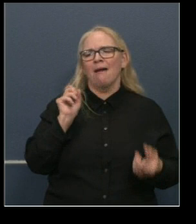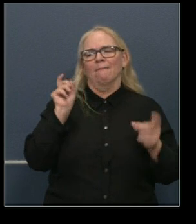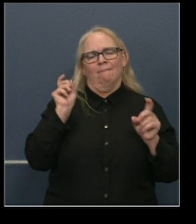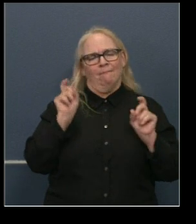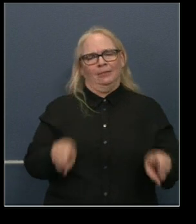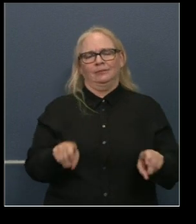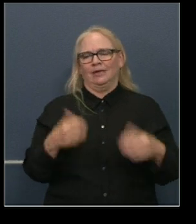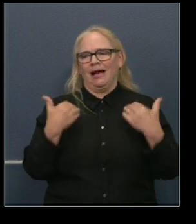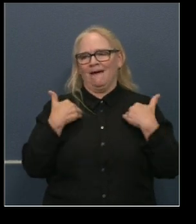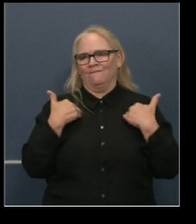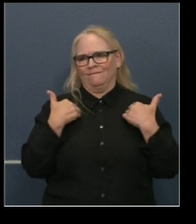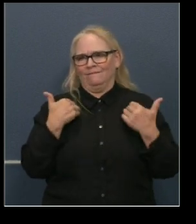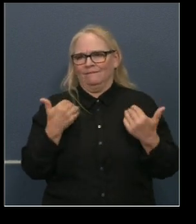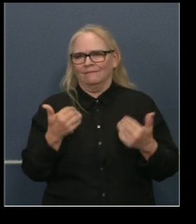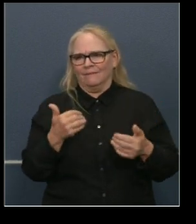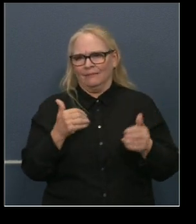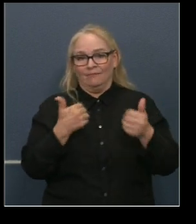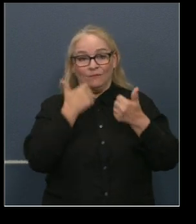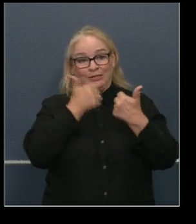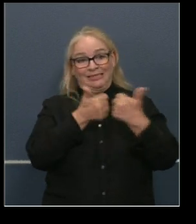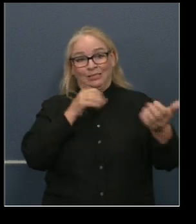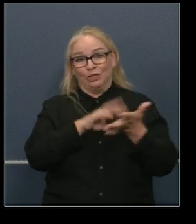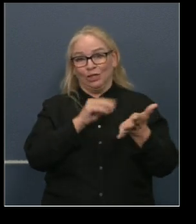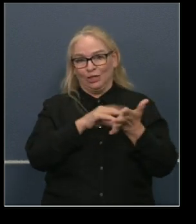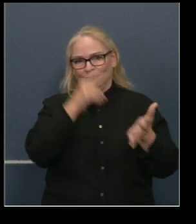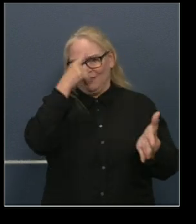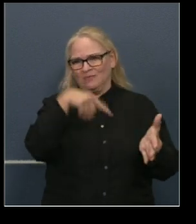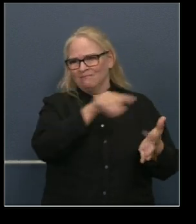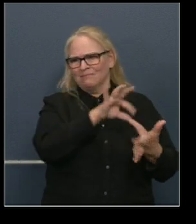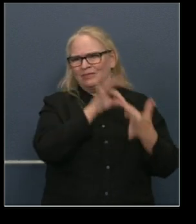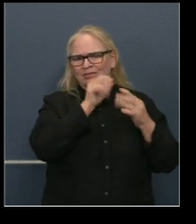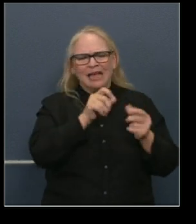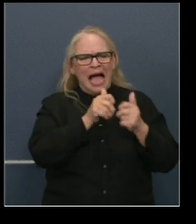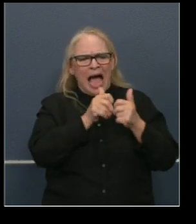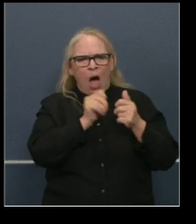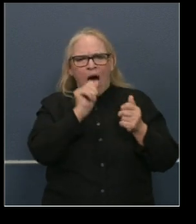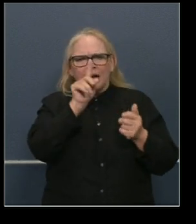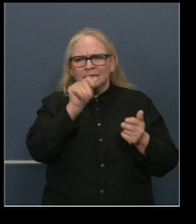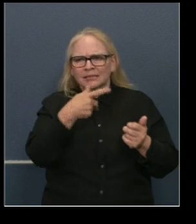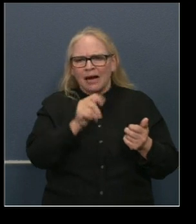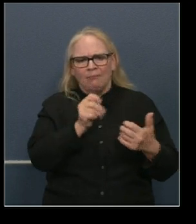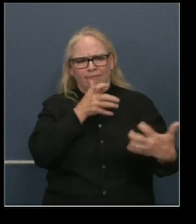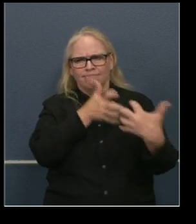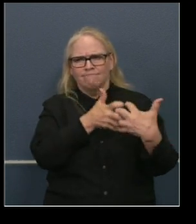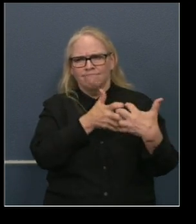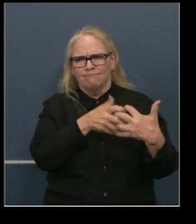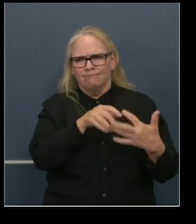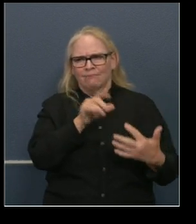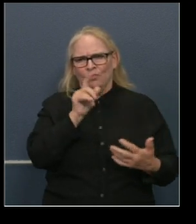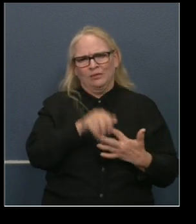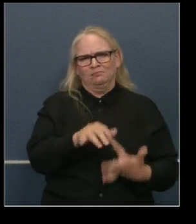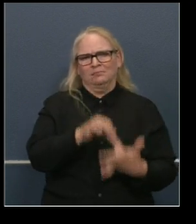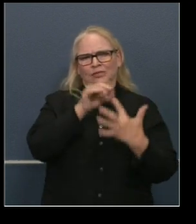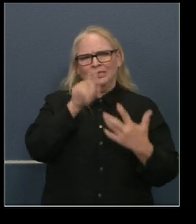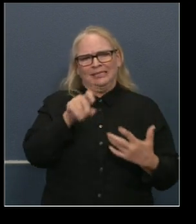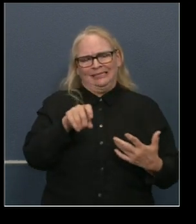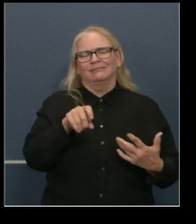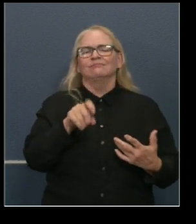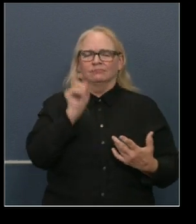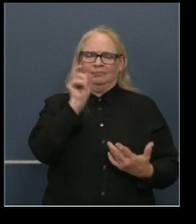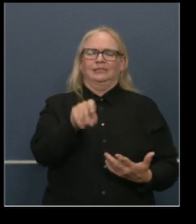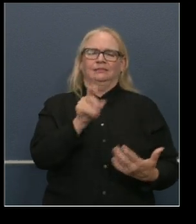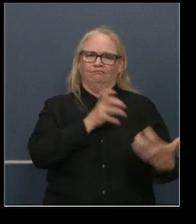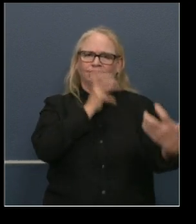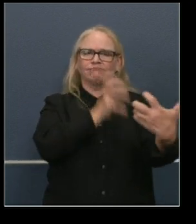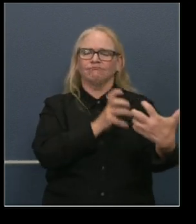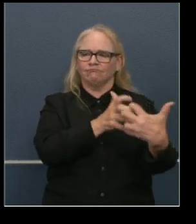for distance learning and begin to adapt what they're doing for students with special needs. We will have